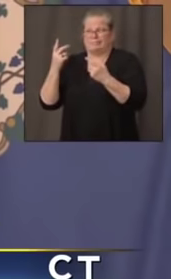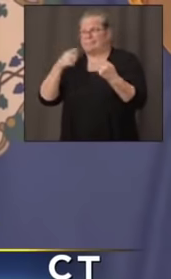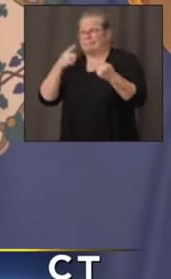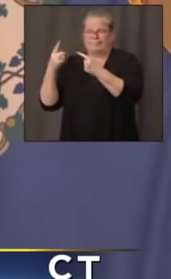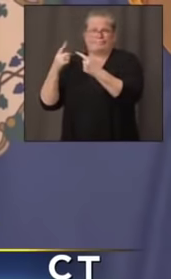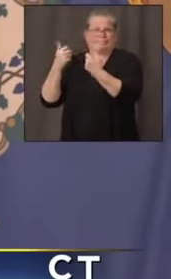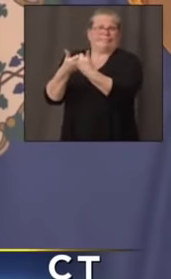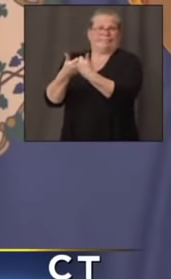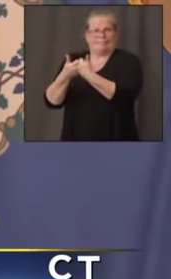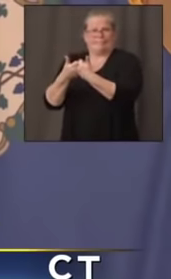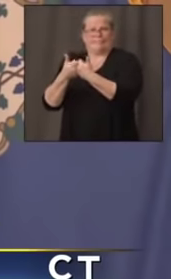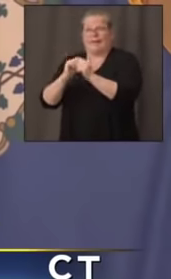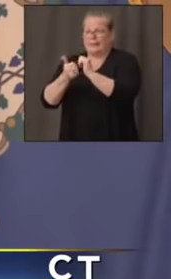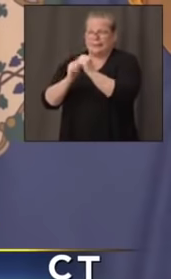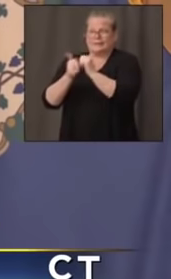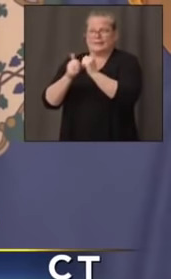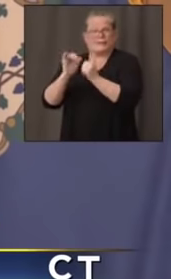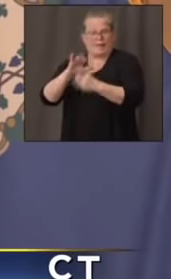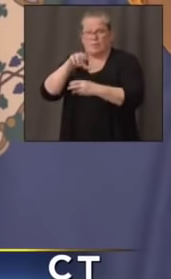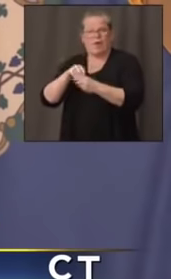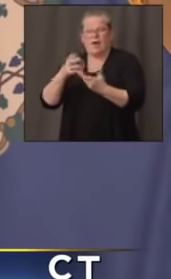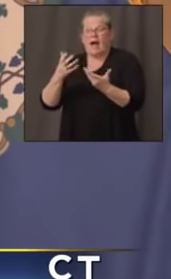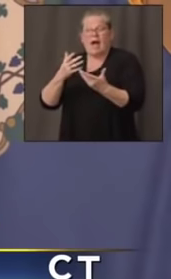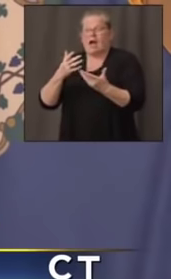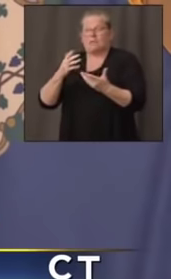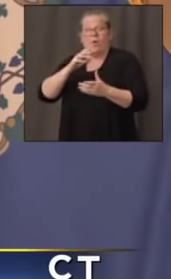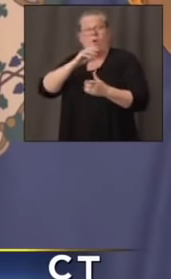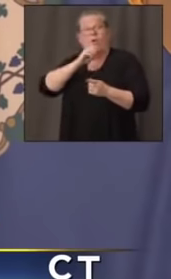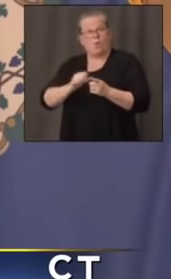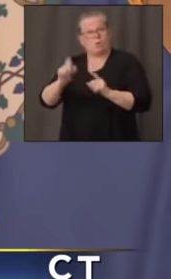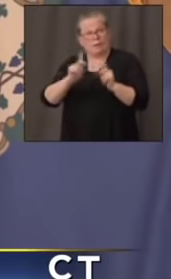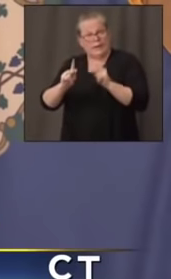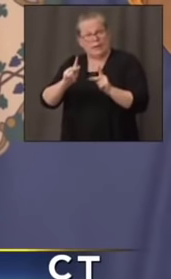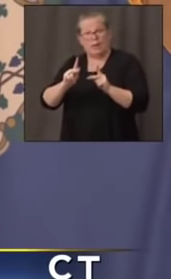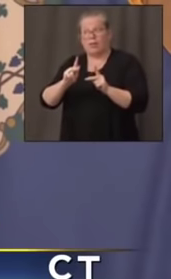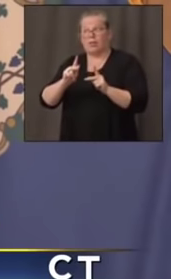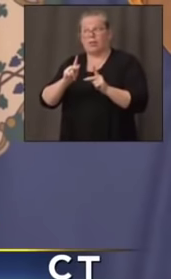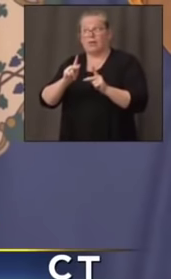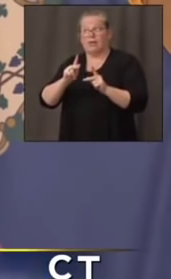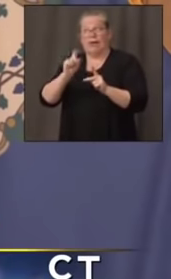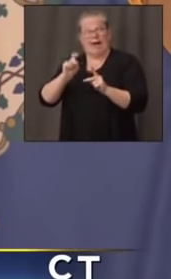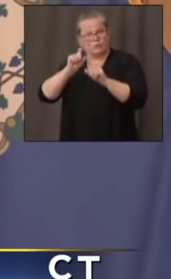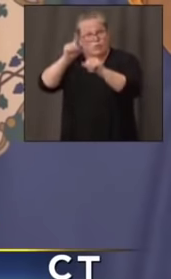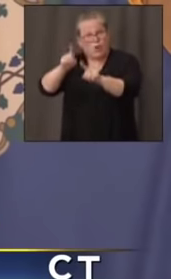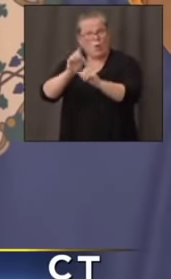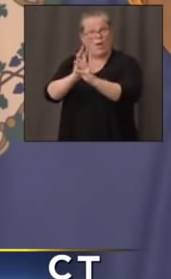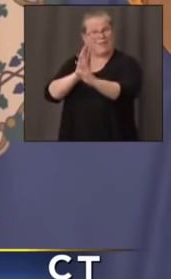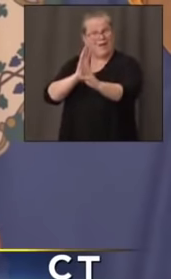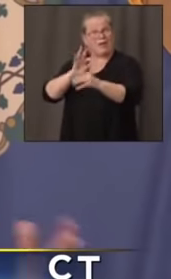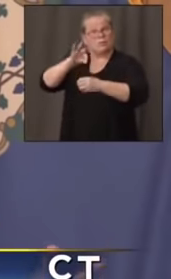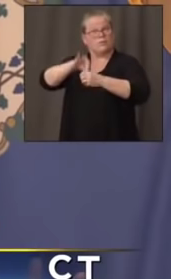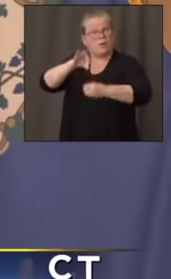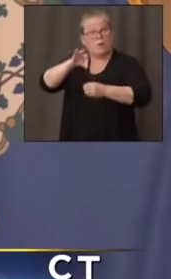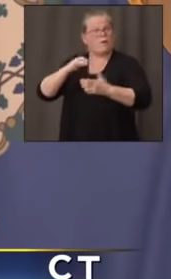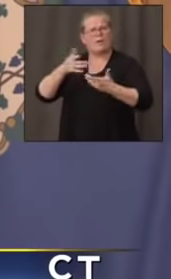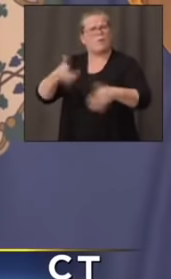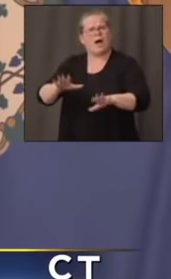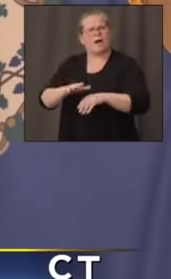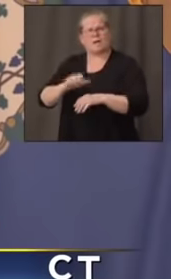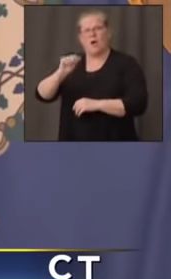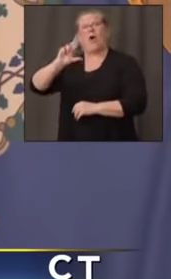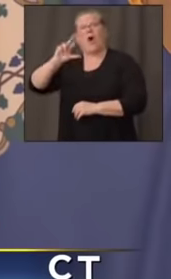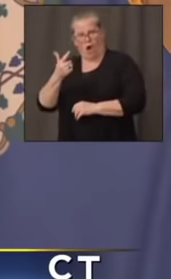for their health, to have to go line up at the ballot box. August is going to be a forerunner to what's going to happen in November. November is going to be